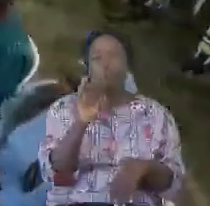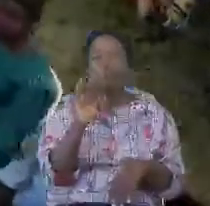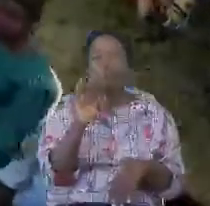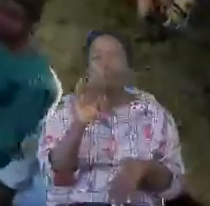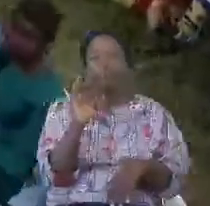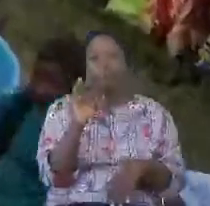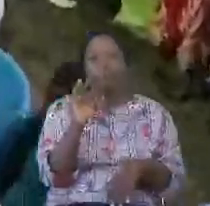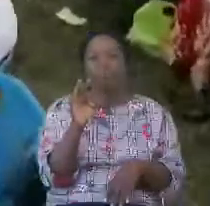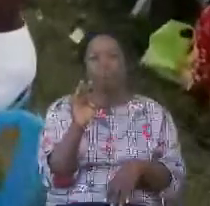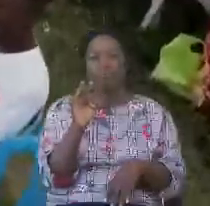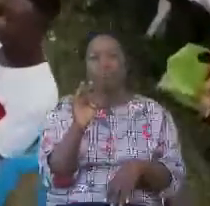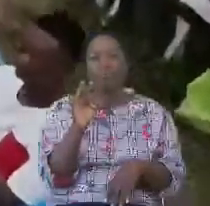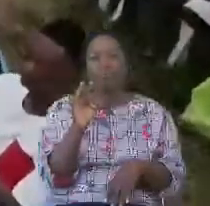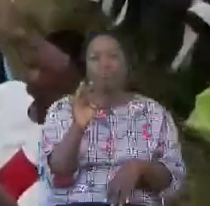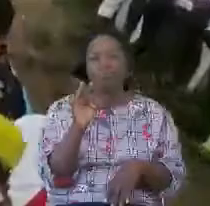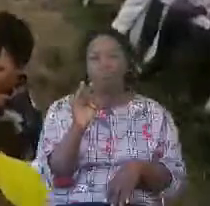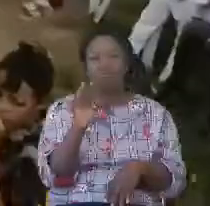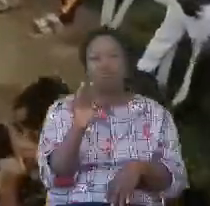the wonder